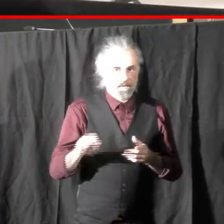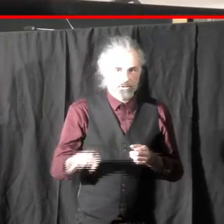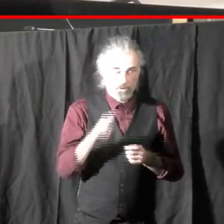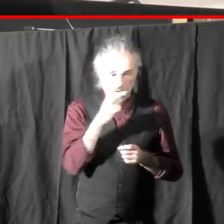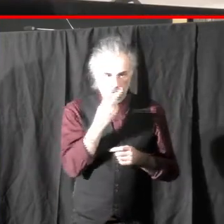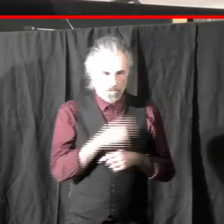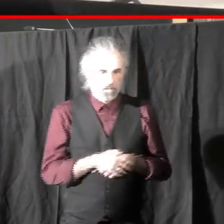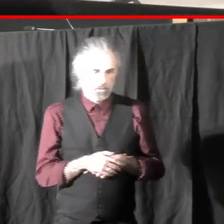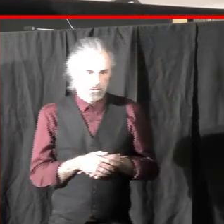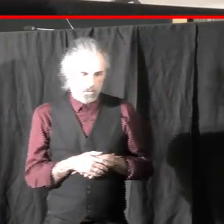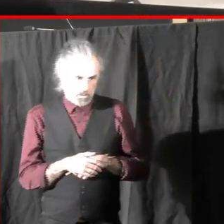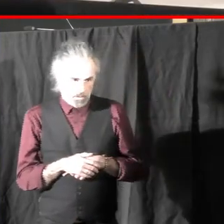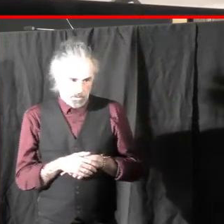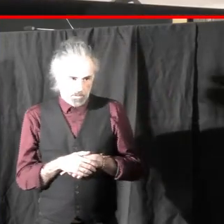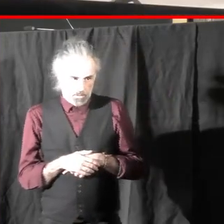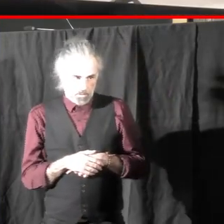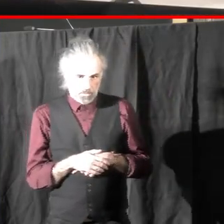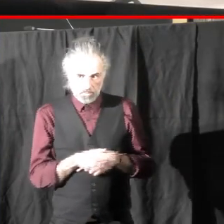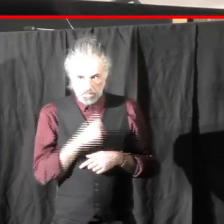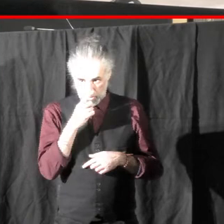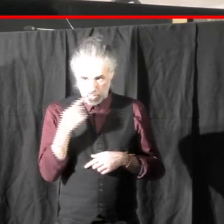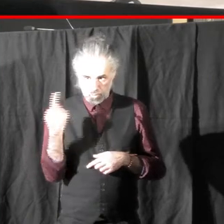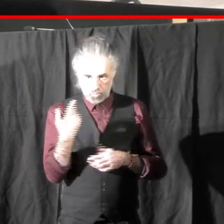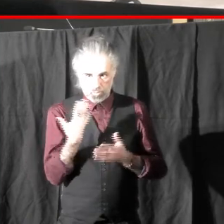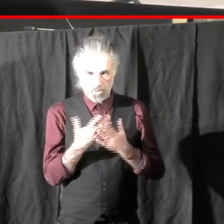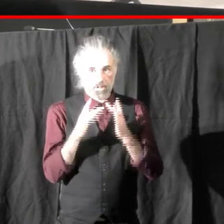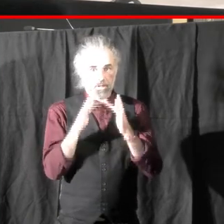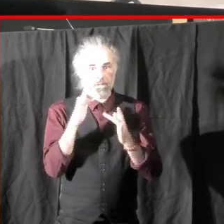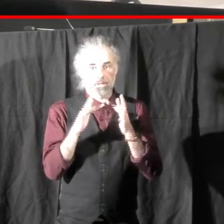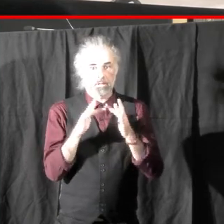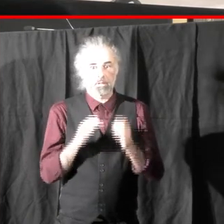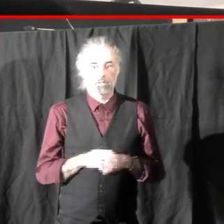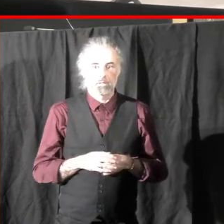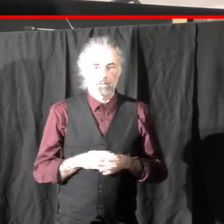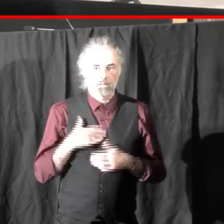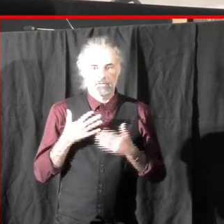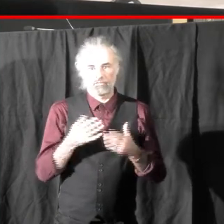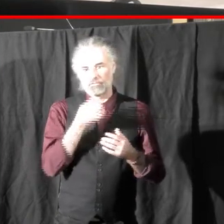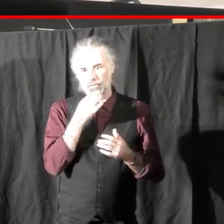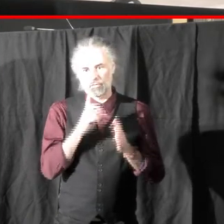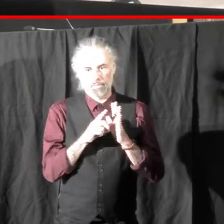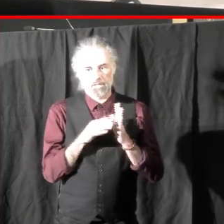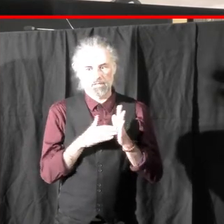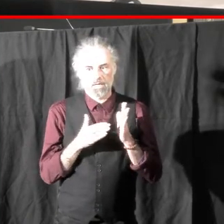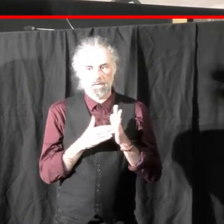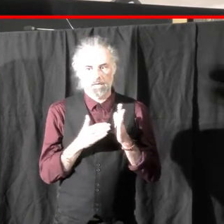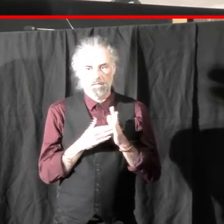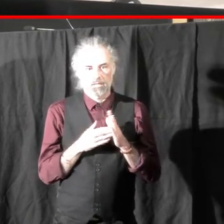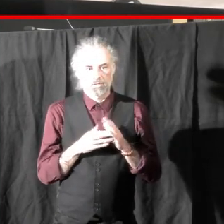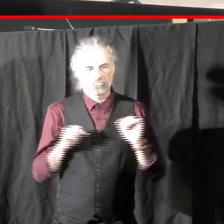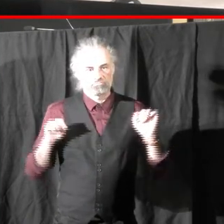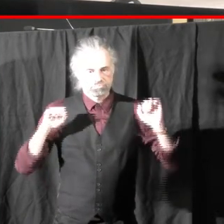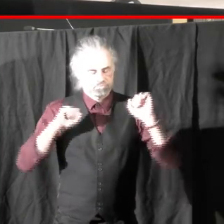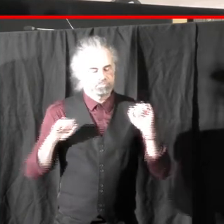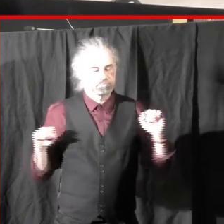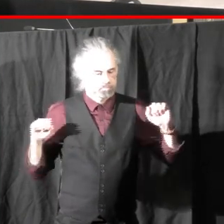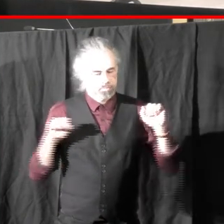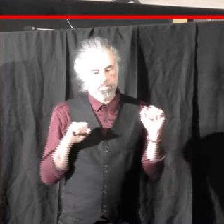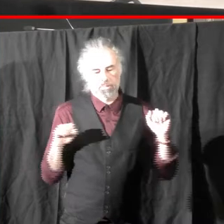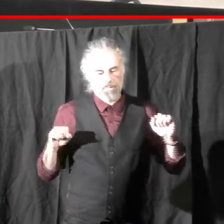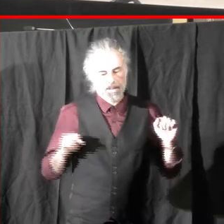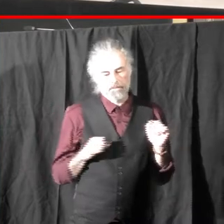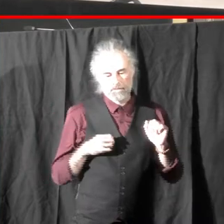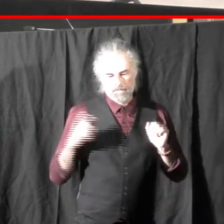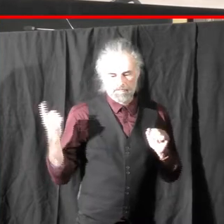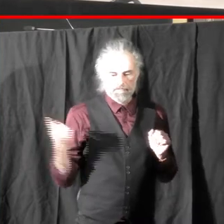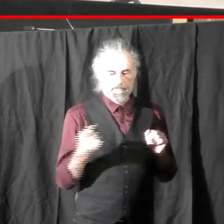So for those that are online, I'm going to give you a couple of minutes now to go stretch your legs, have a stretch